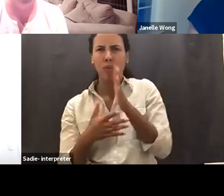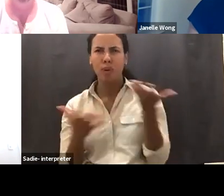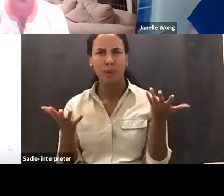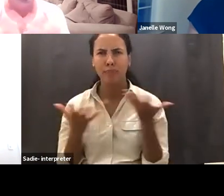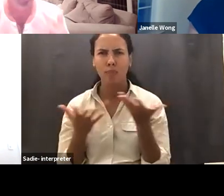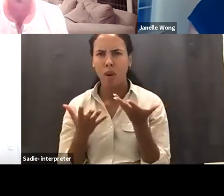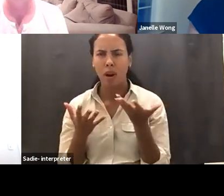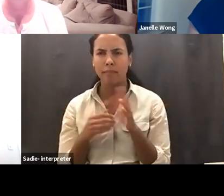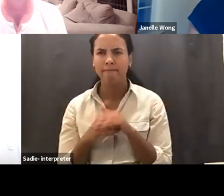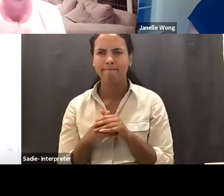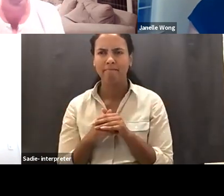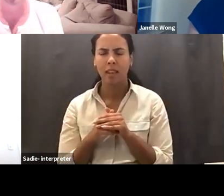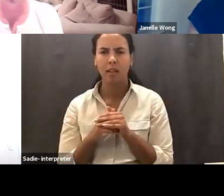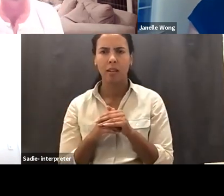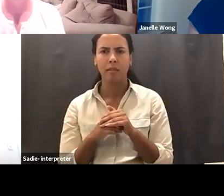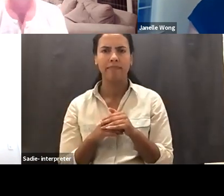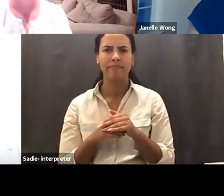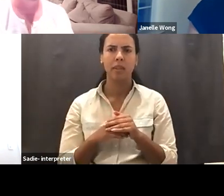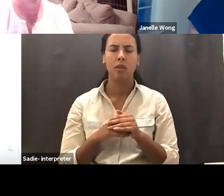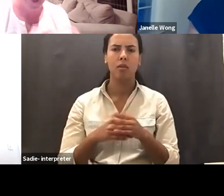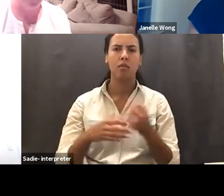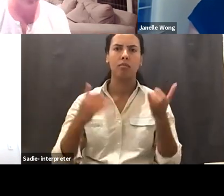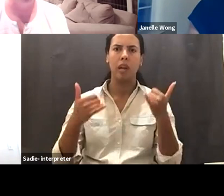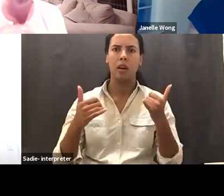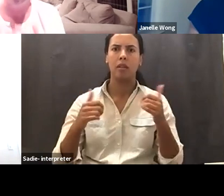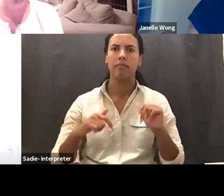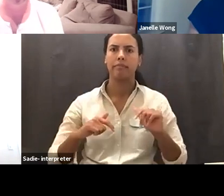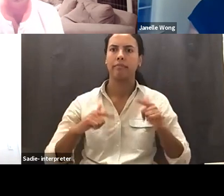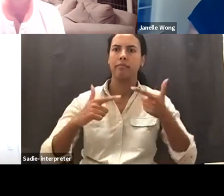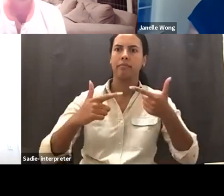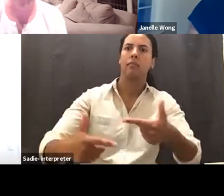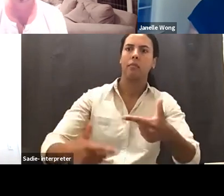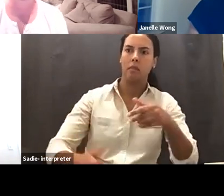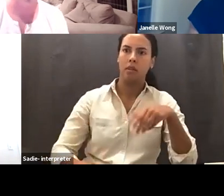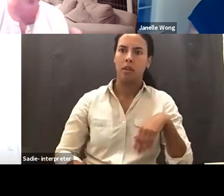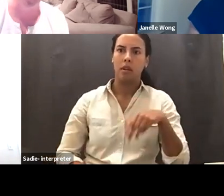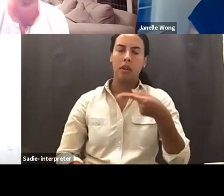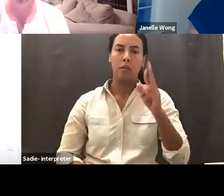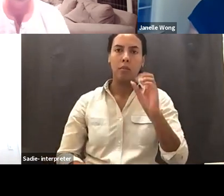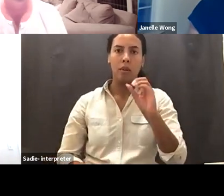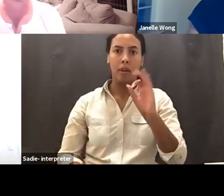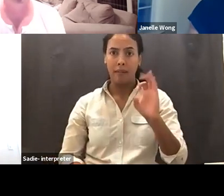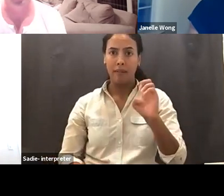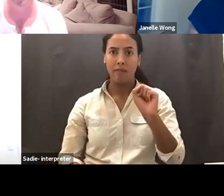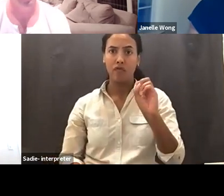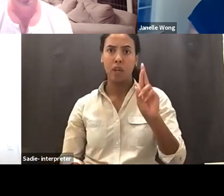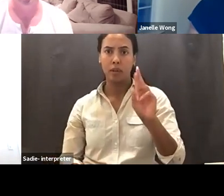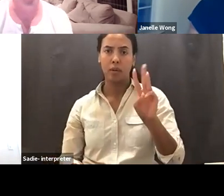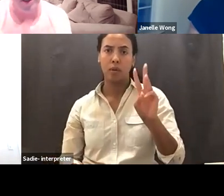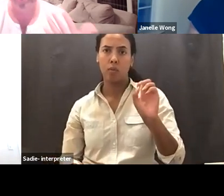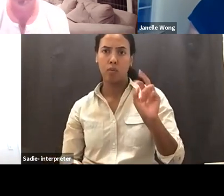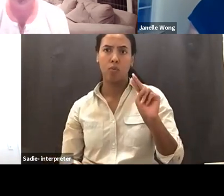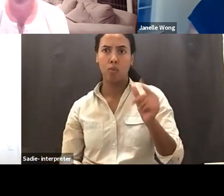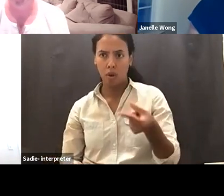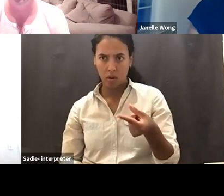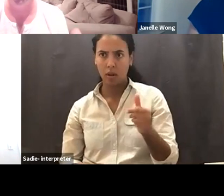Professor Wang. A lot of your work has directly been in advocacy related to defending affirmative action in California before the courts. What